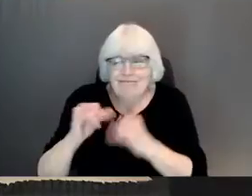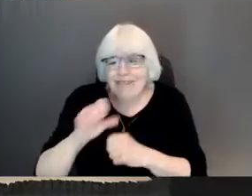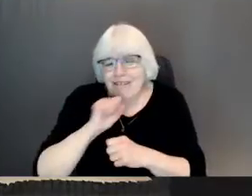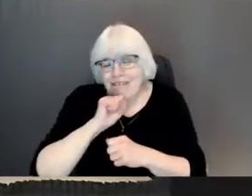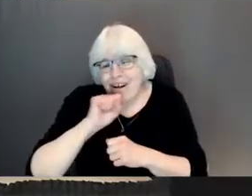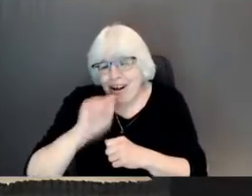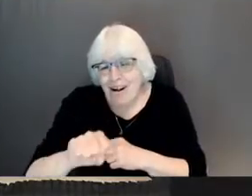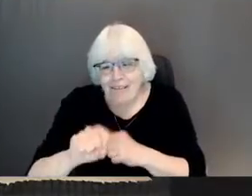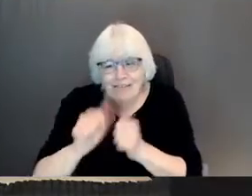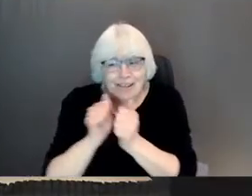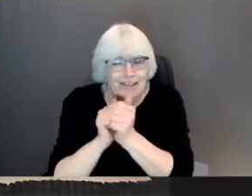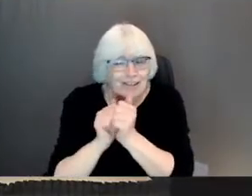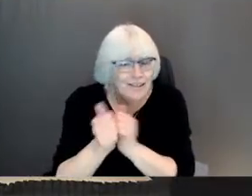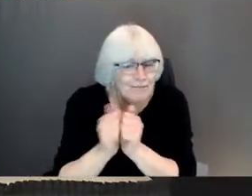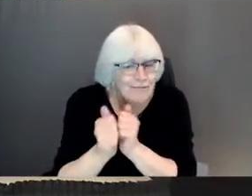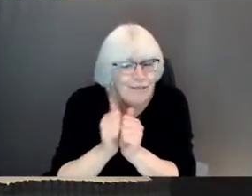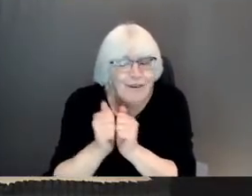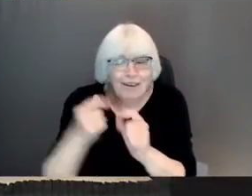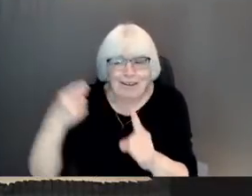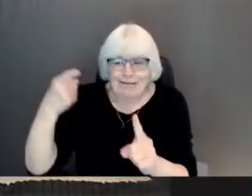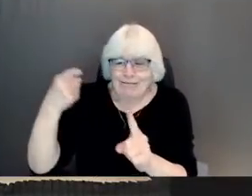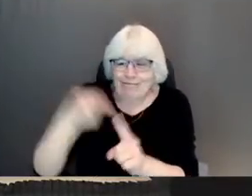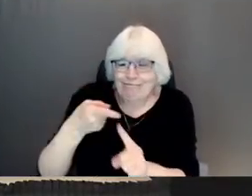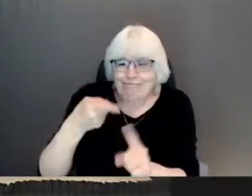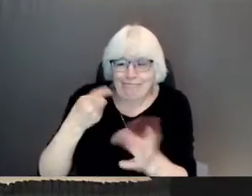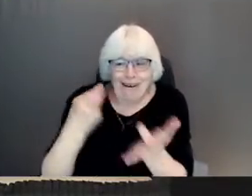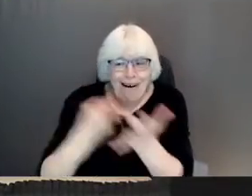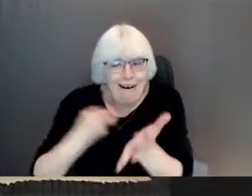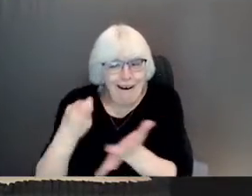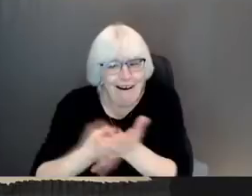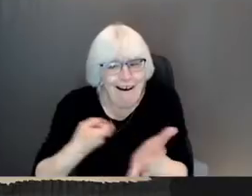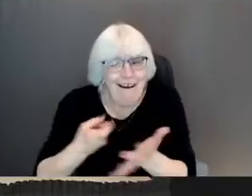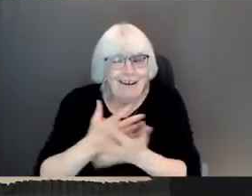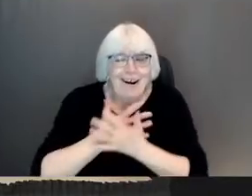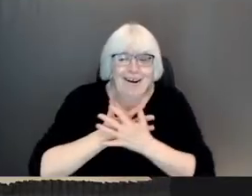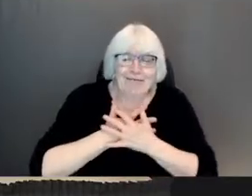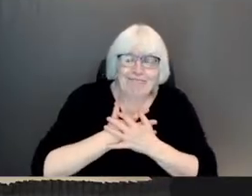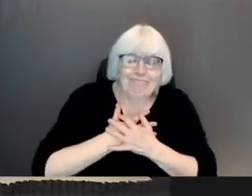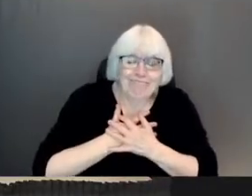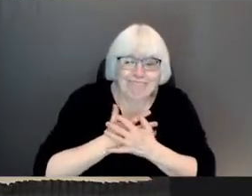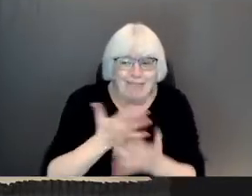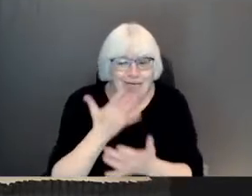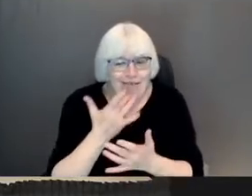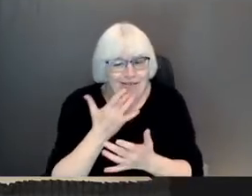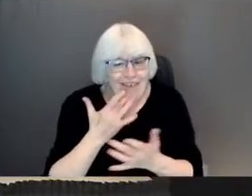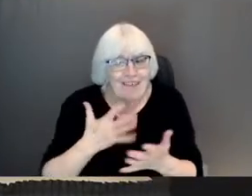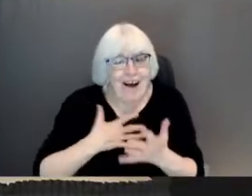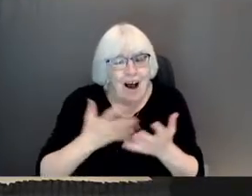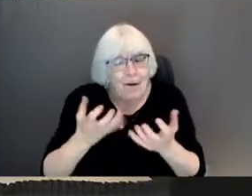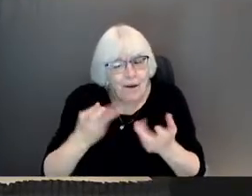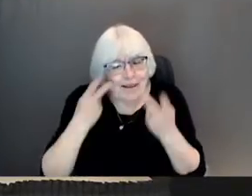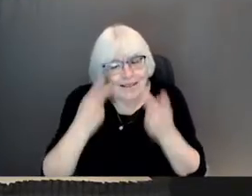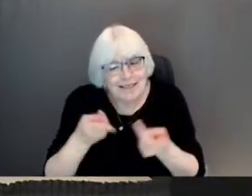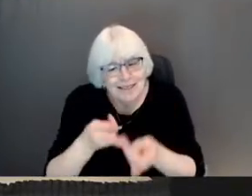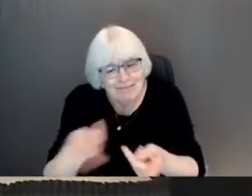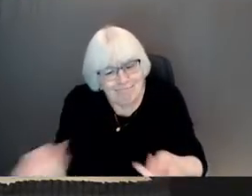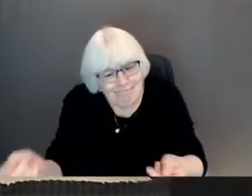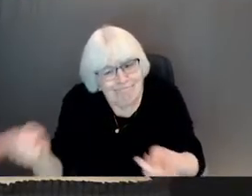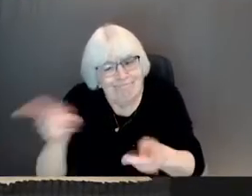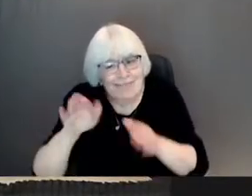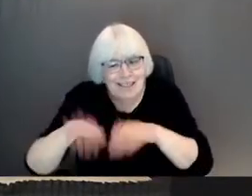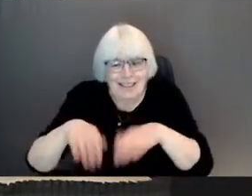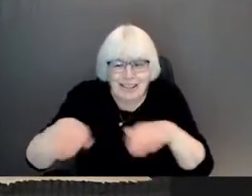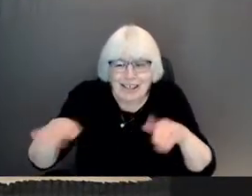Nobody would like to see our kids back in the rinks and back at their regular activities more so than me. For myself, my